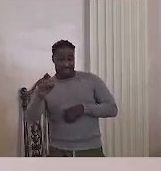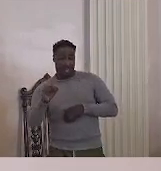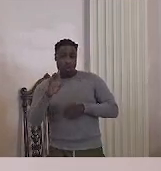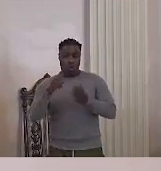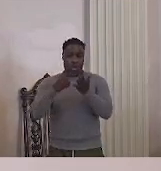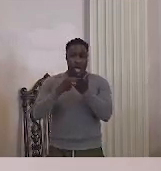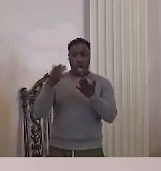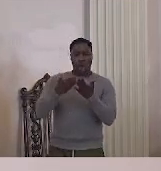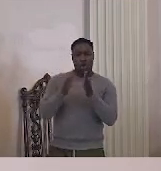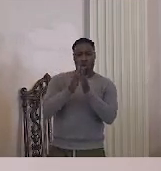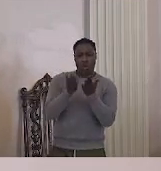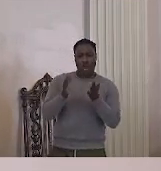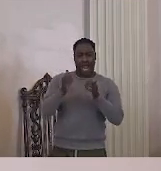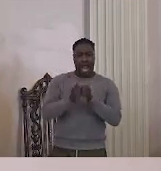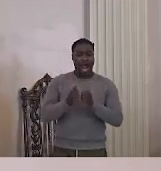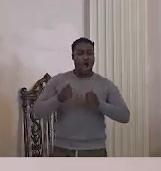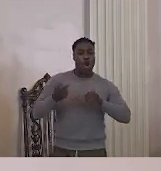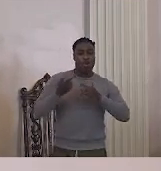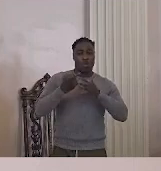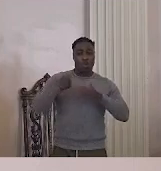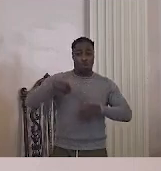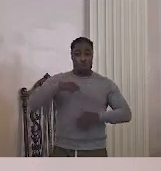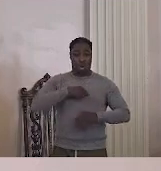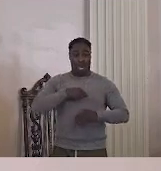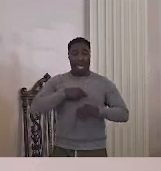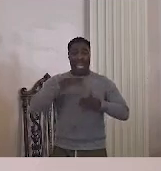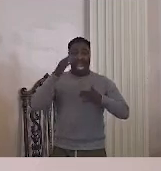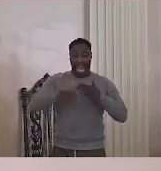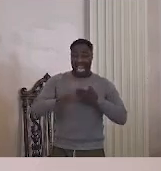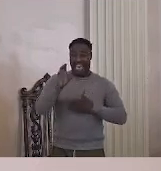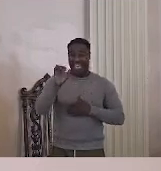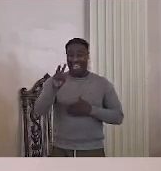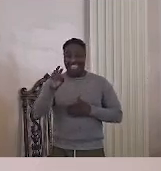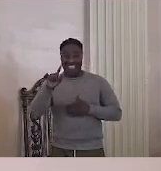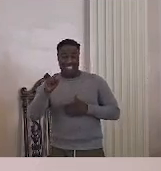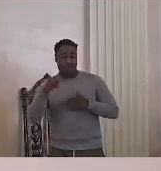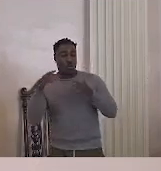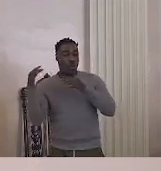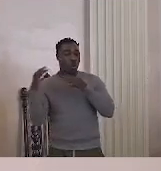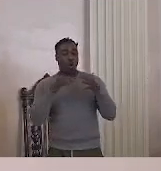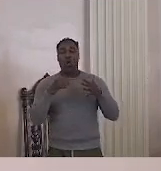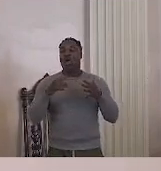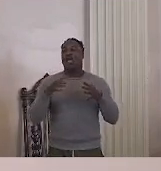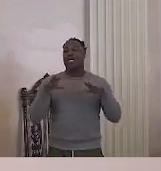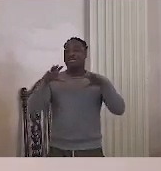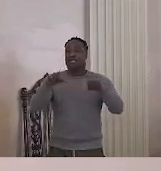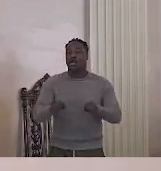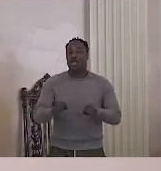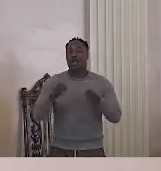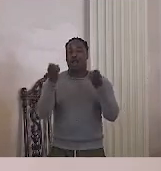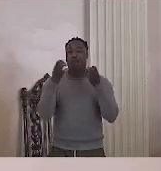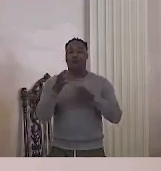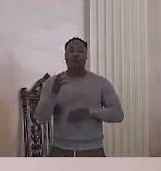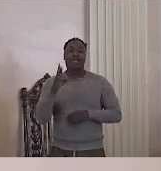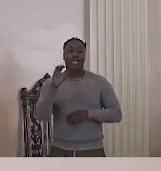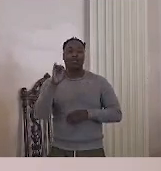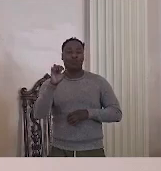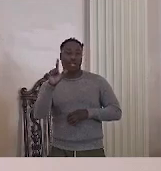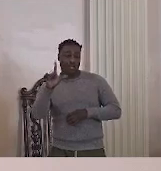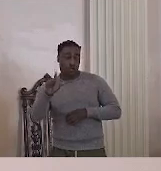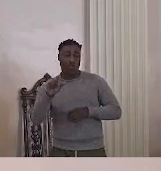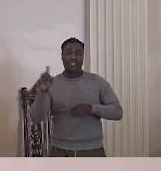book, How We Win the Civil War, Securing a Multiracial Democracy and Ending White